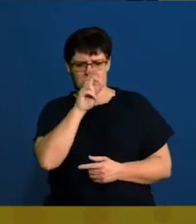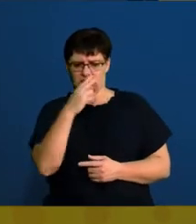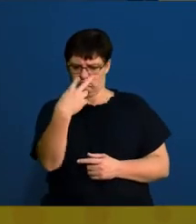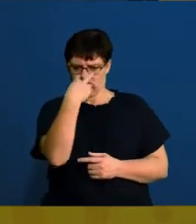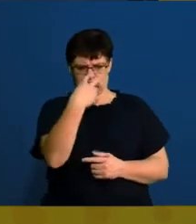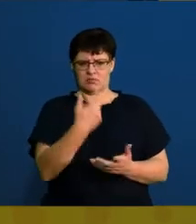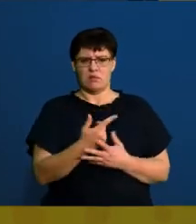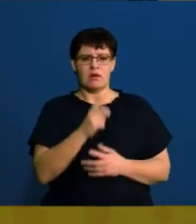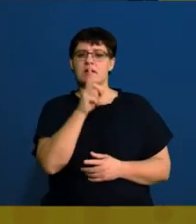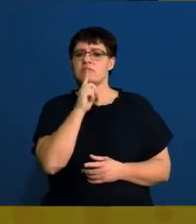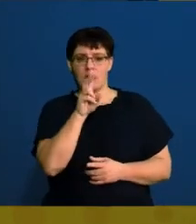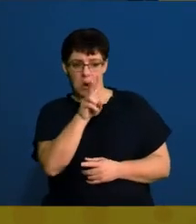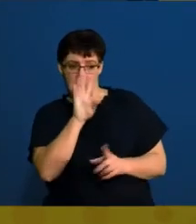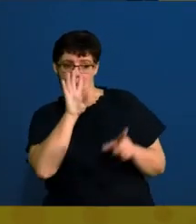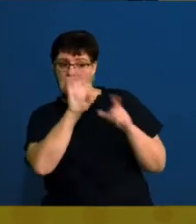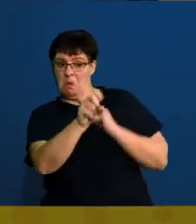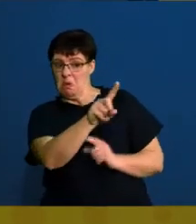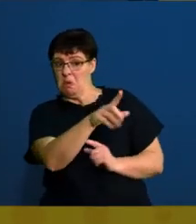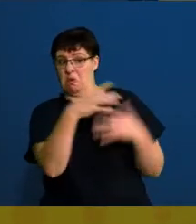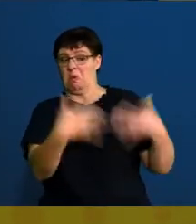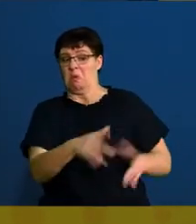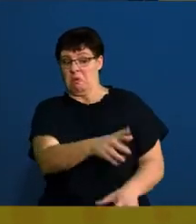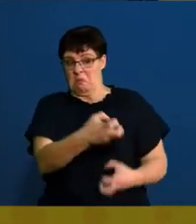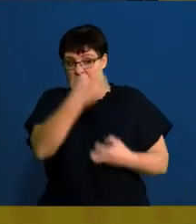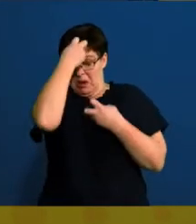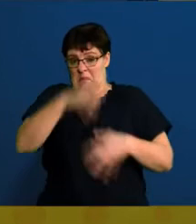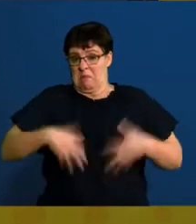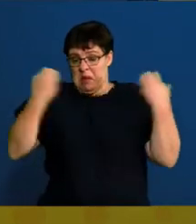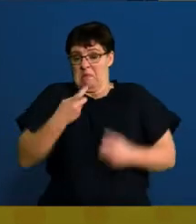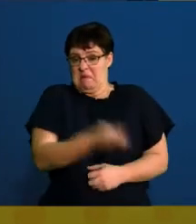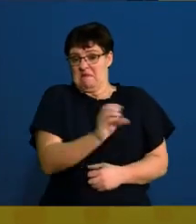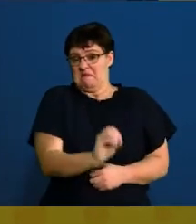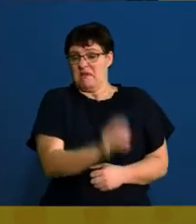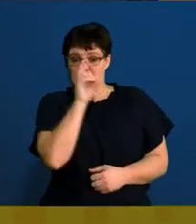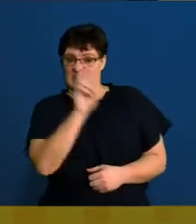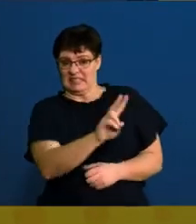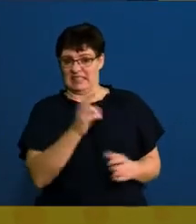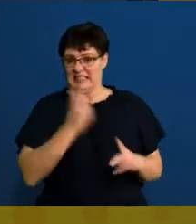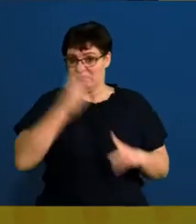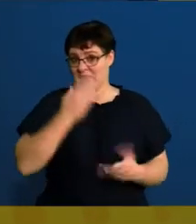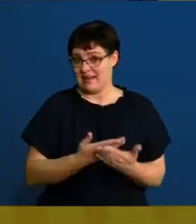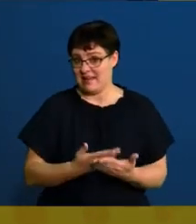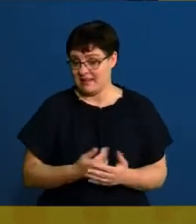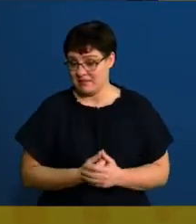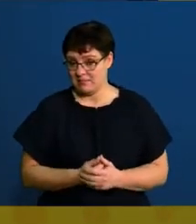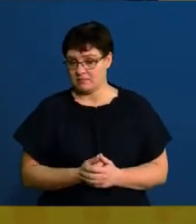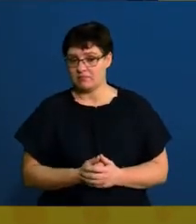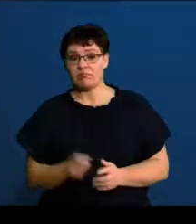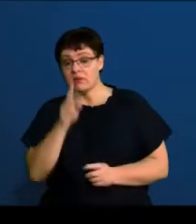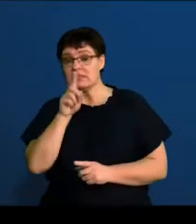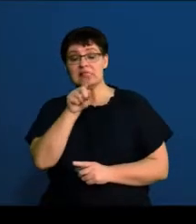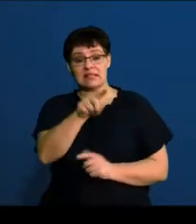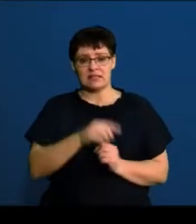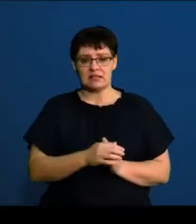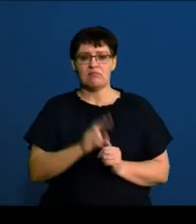have to say anything, you would run for the hills. So it will all depend on what my face looks like. So when we go back here and we look at